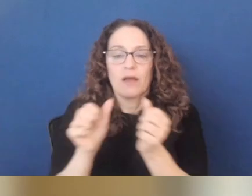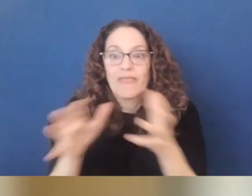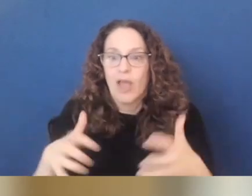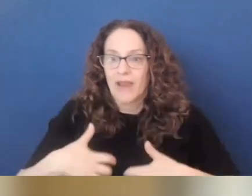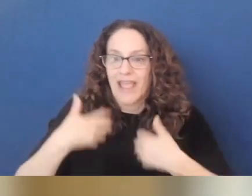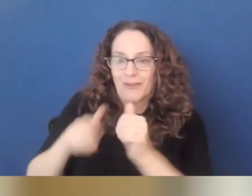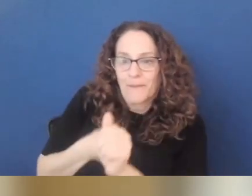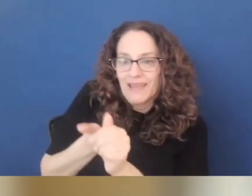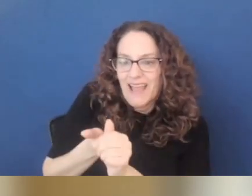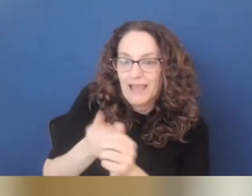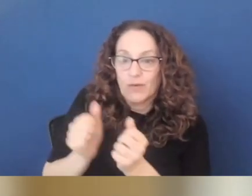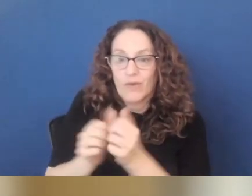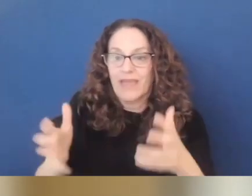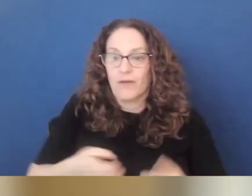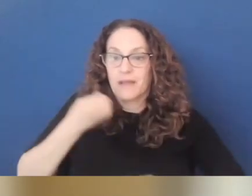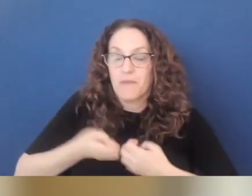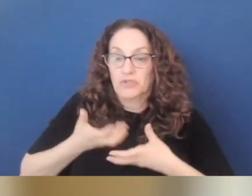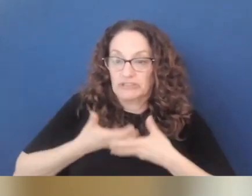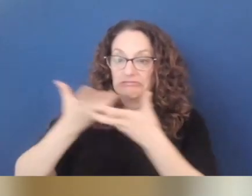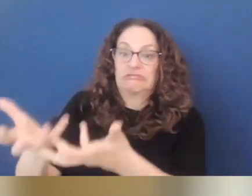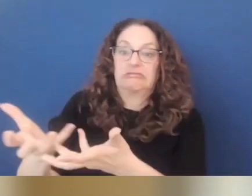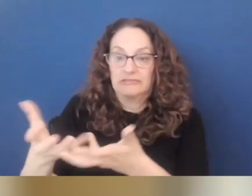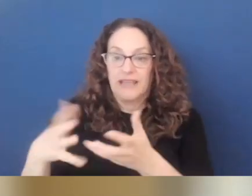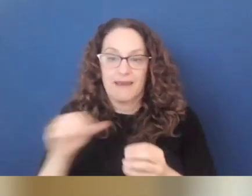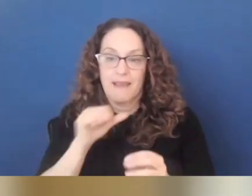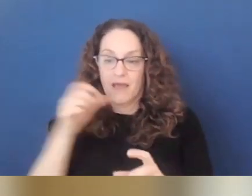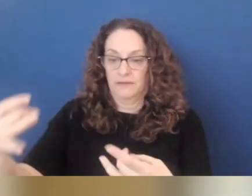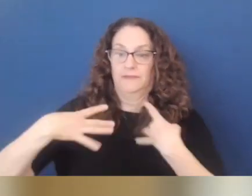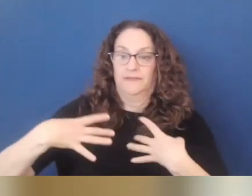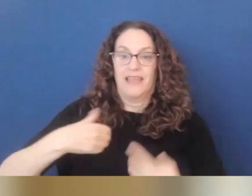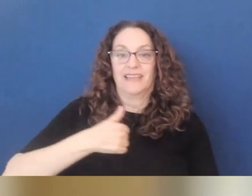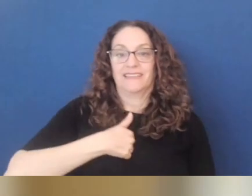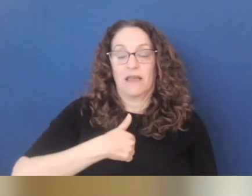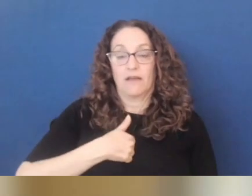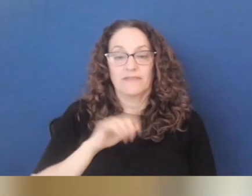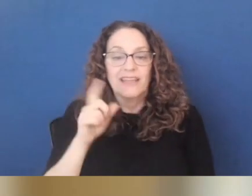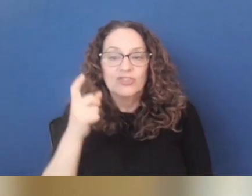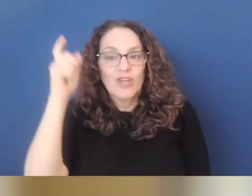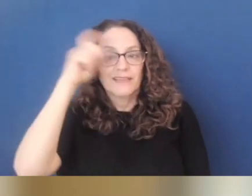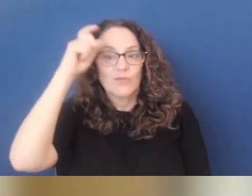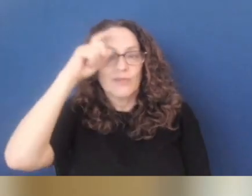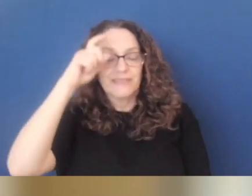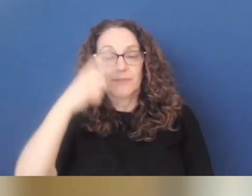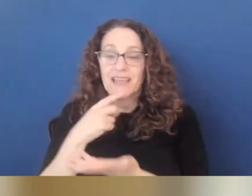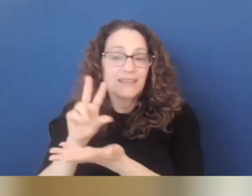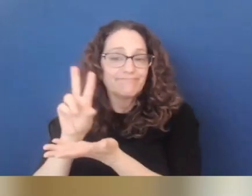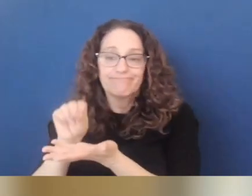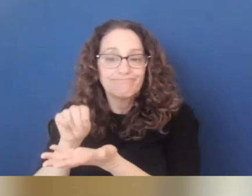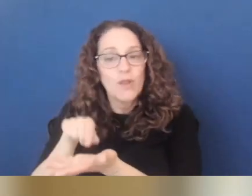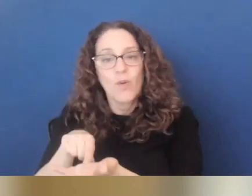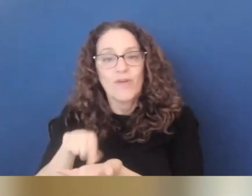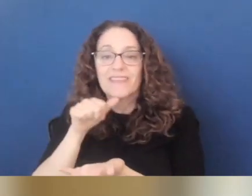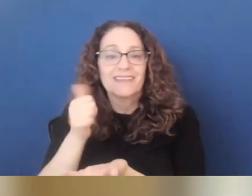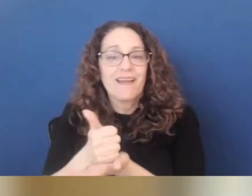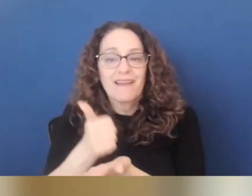determination without the slightest anger towards self. It's just the wisdom fueled by our commitment and our energy